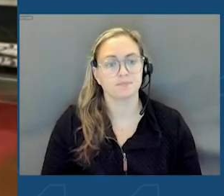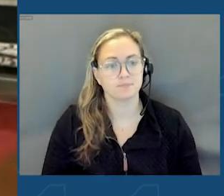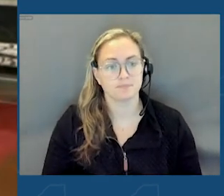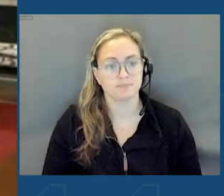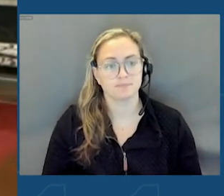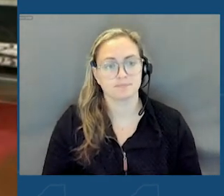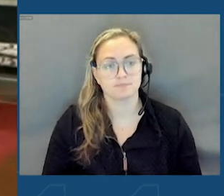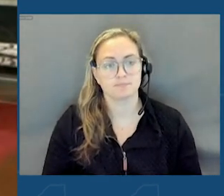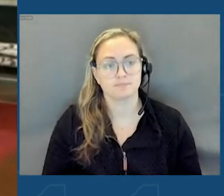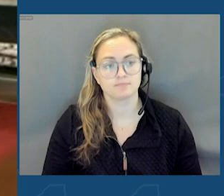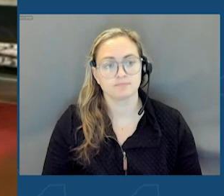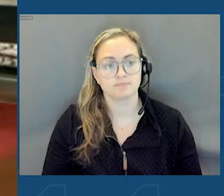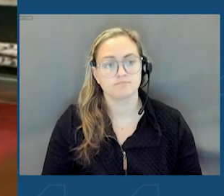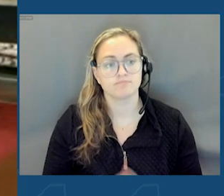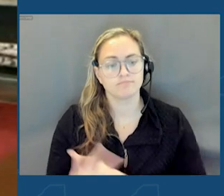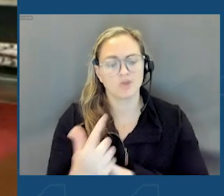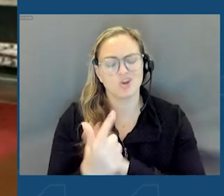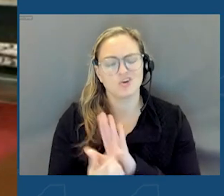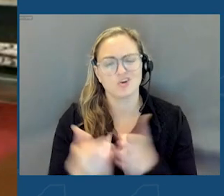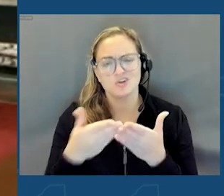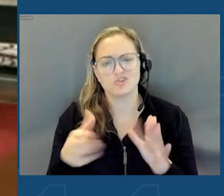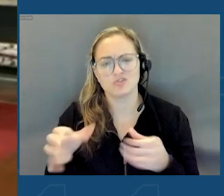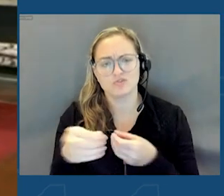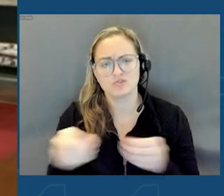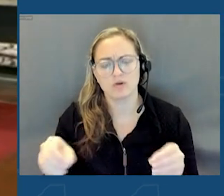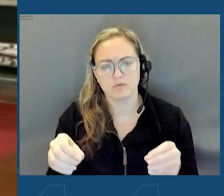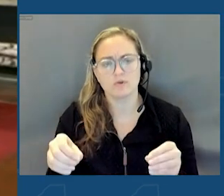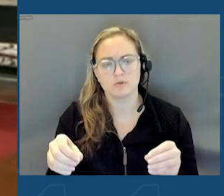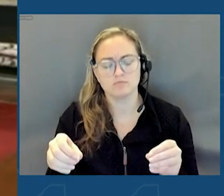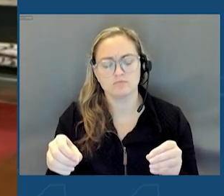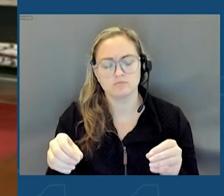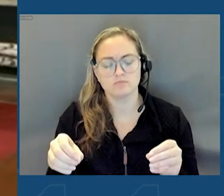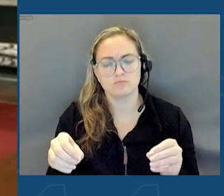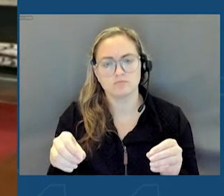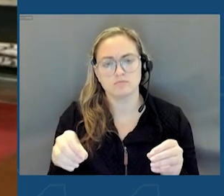And from the Attorney General's Office, the Solicitor General of the State, Barbara Underwood.